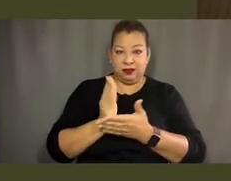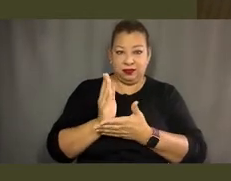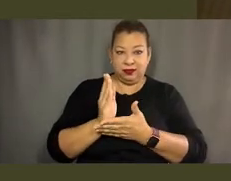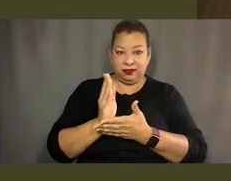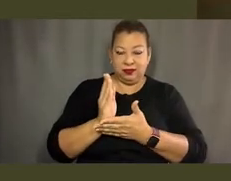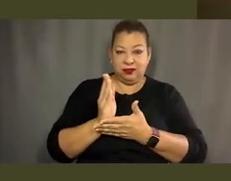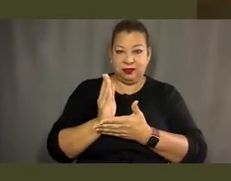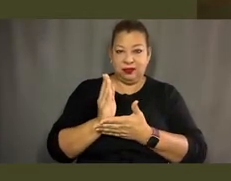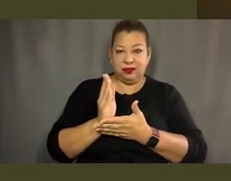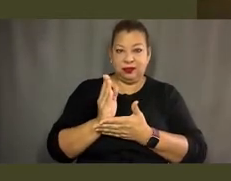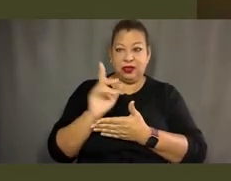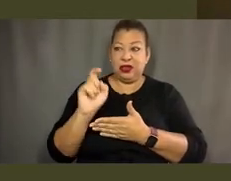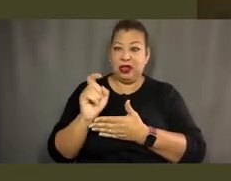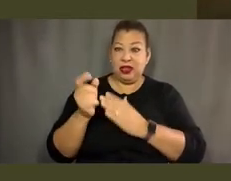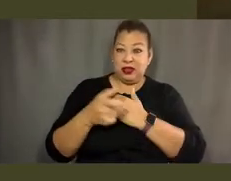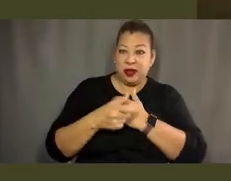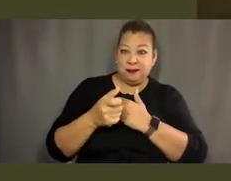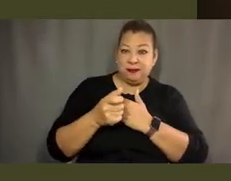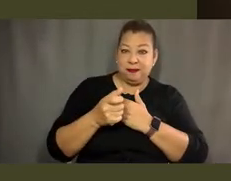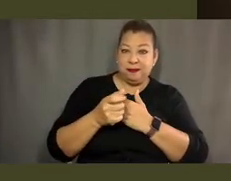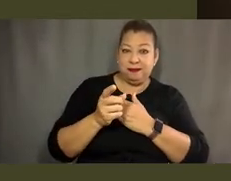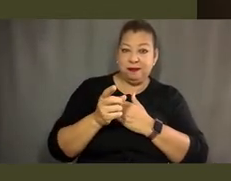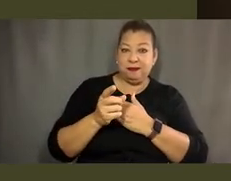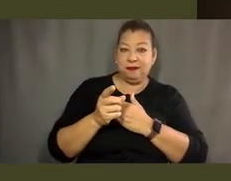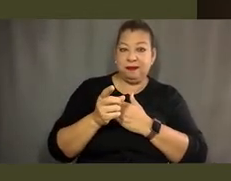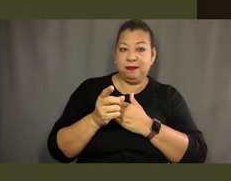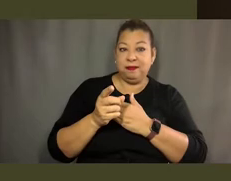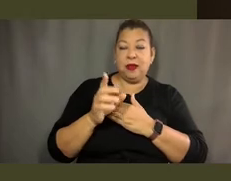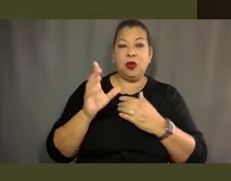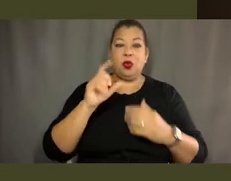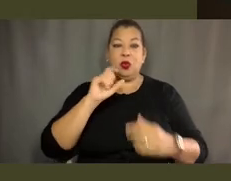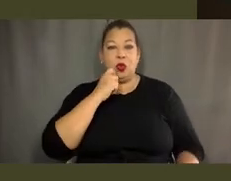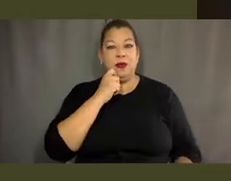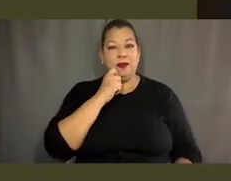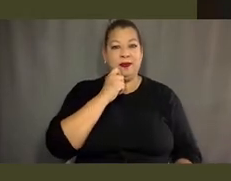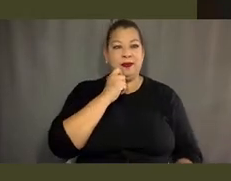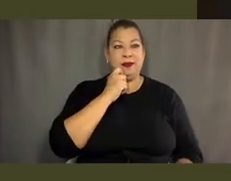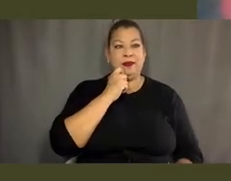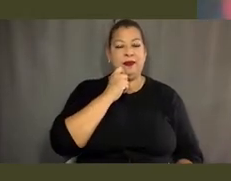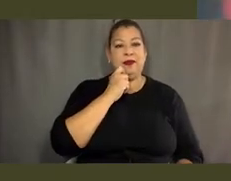You need a minute? Cool. Okay.